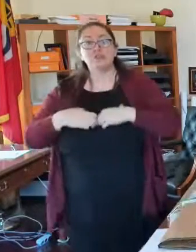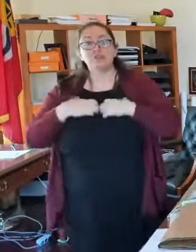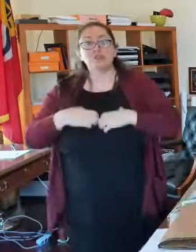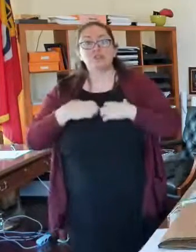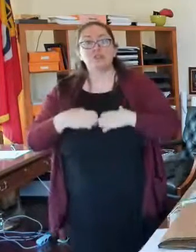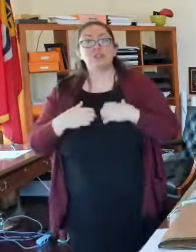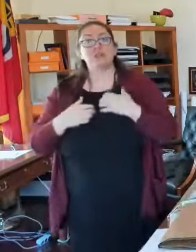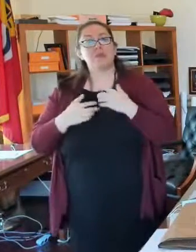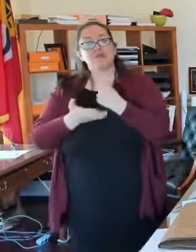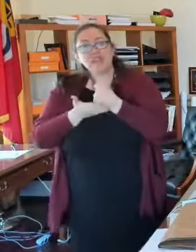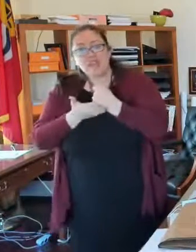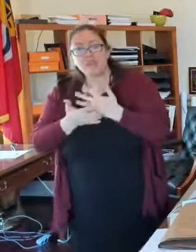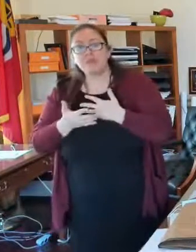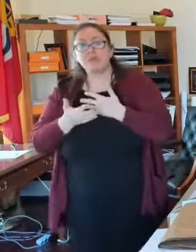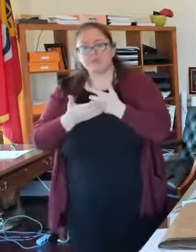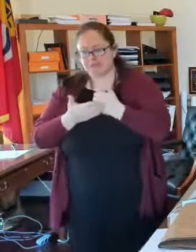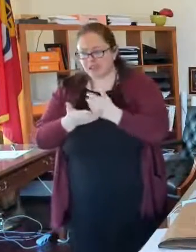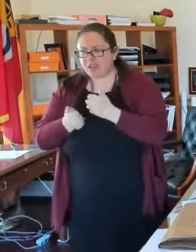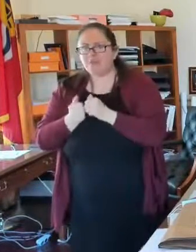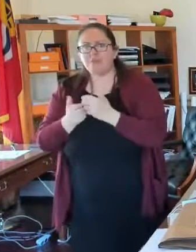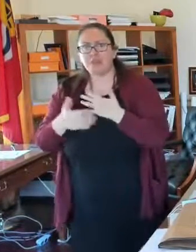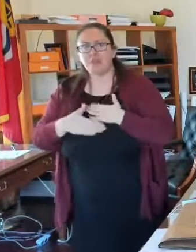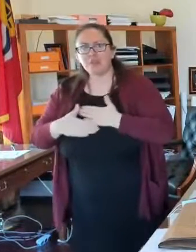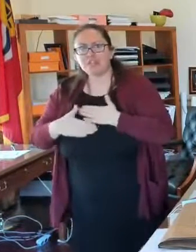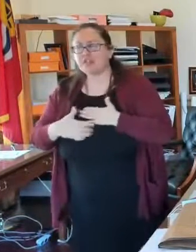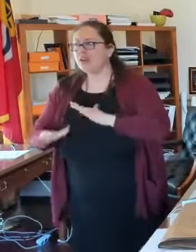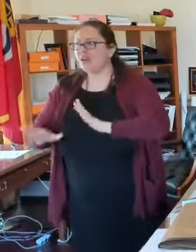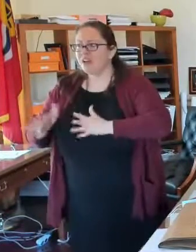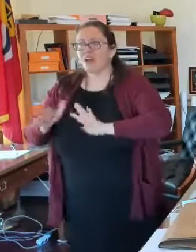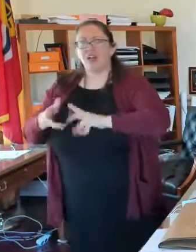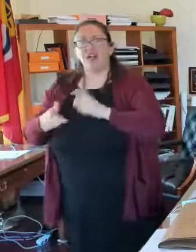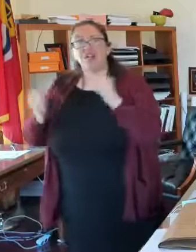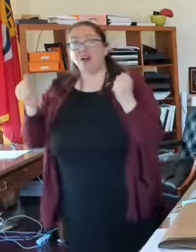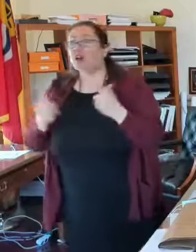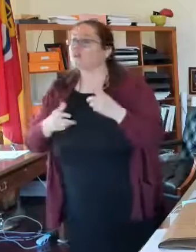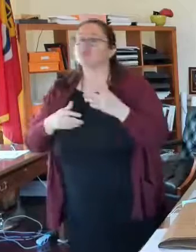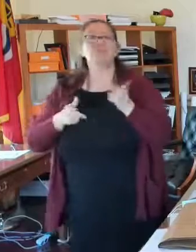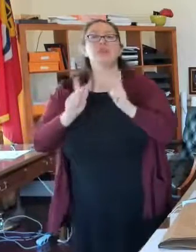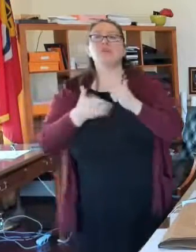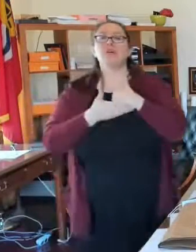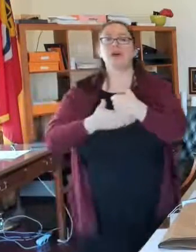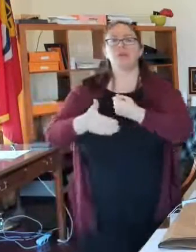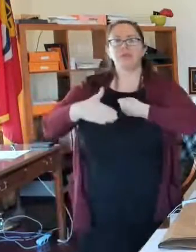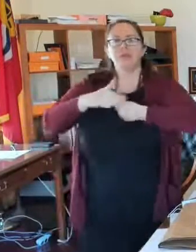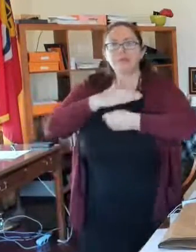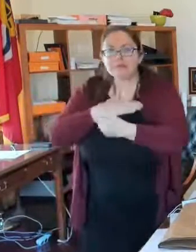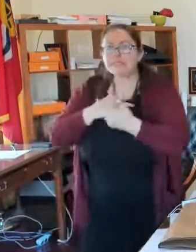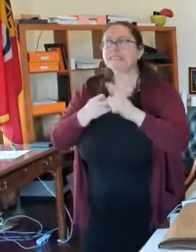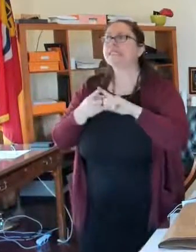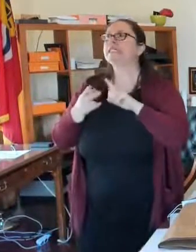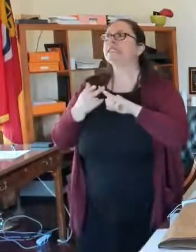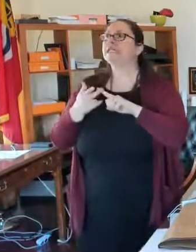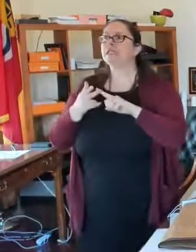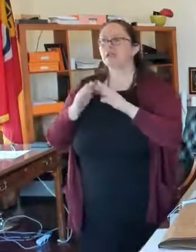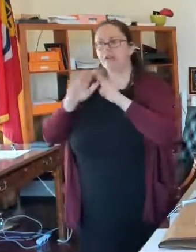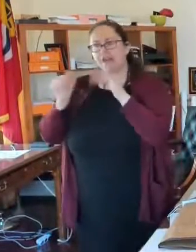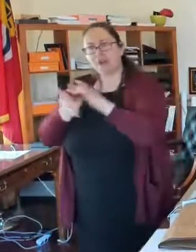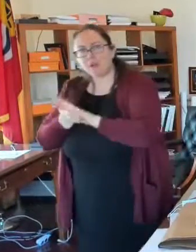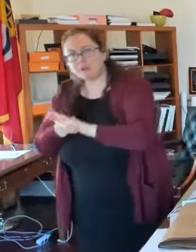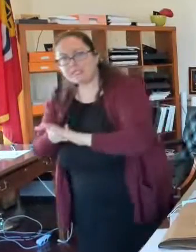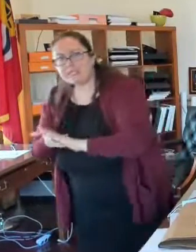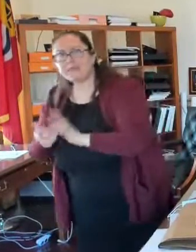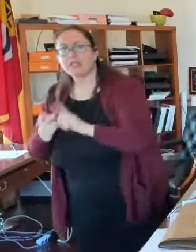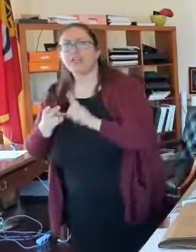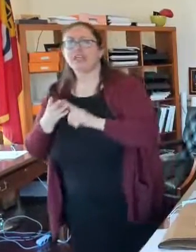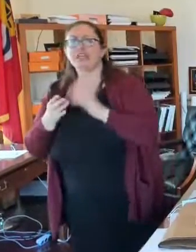therapists, X-ray, all the people who work in the hospitals, even admission, housekeeping, dietary, all of those